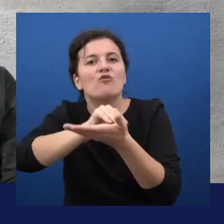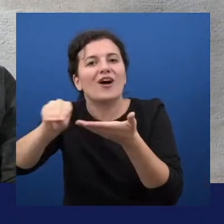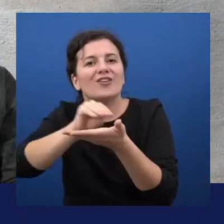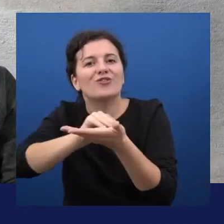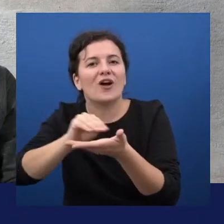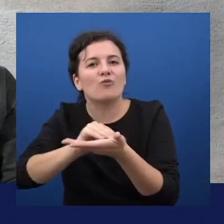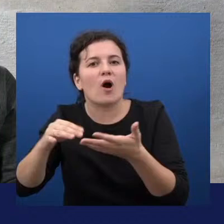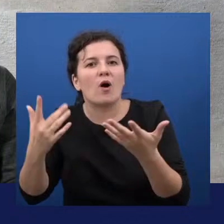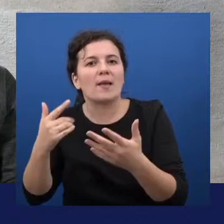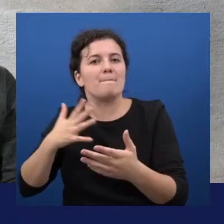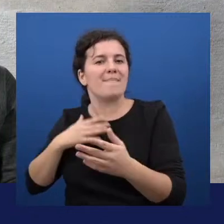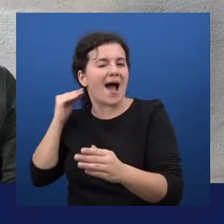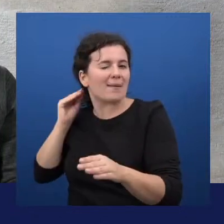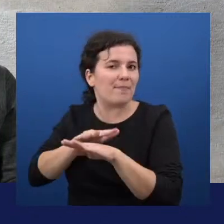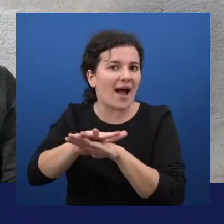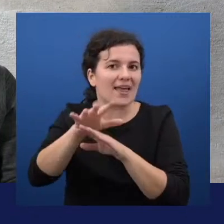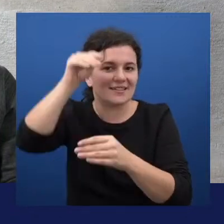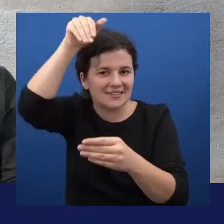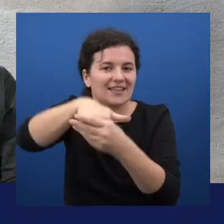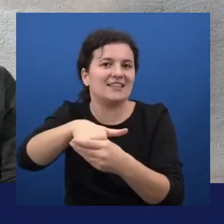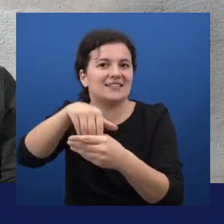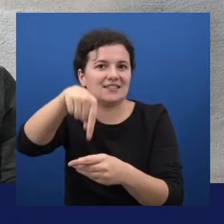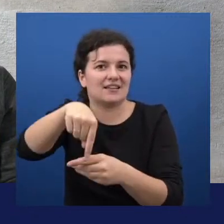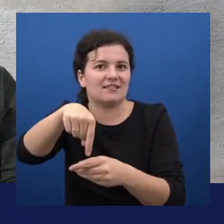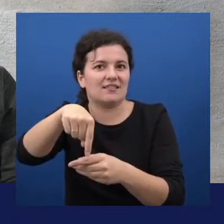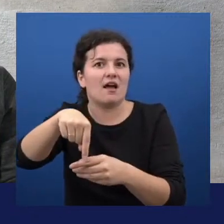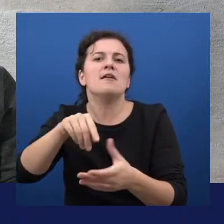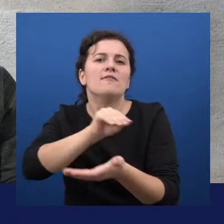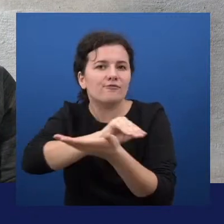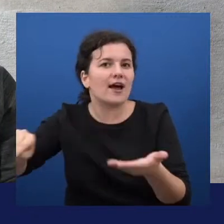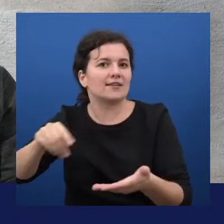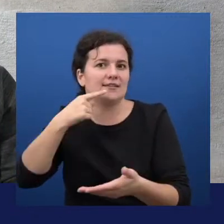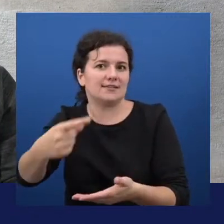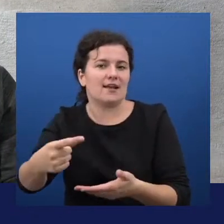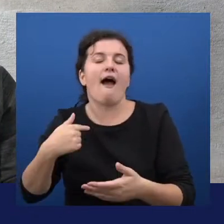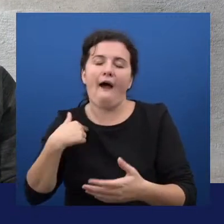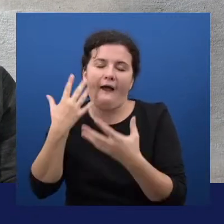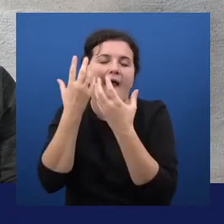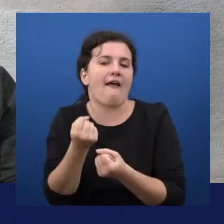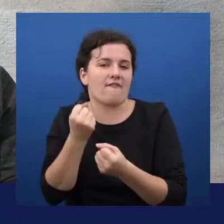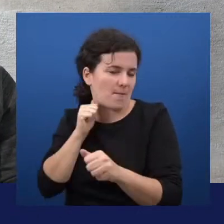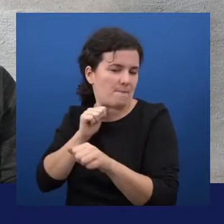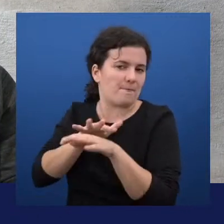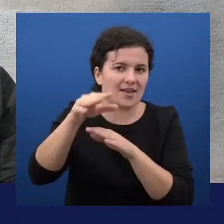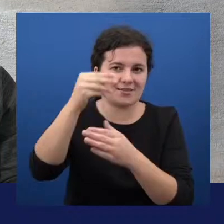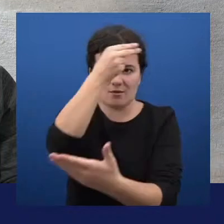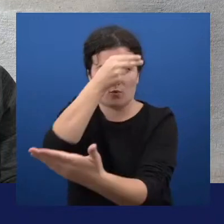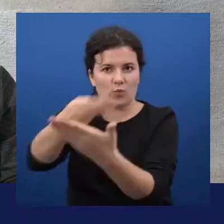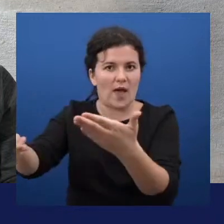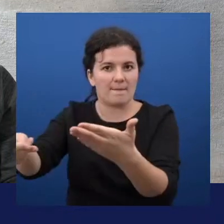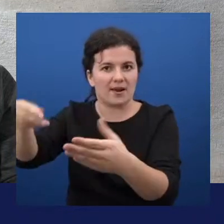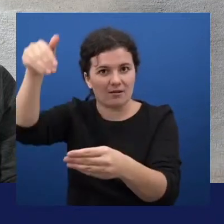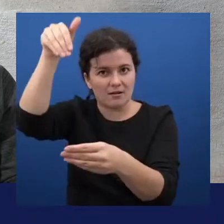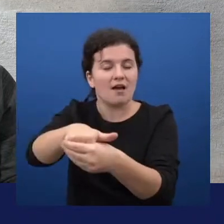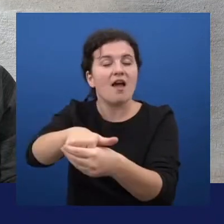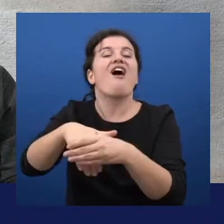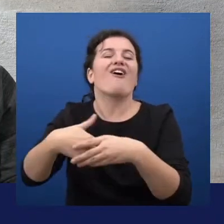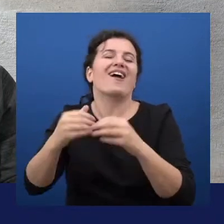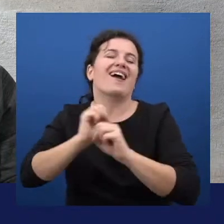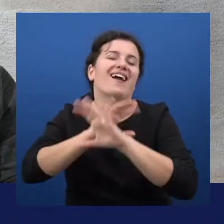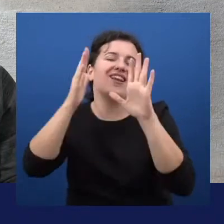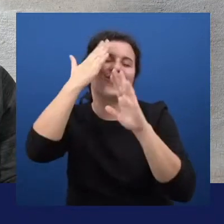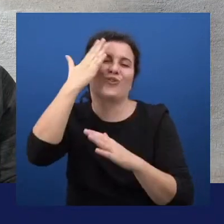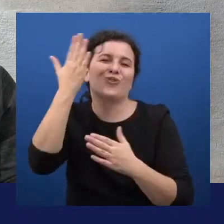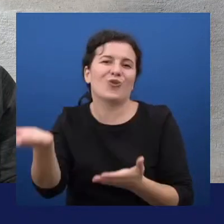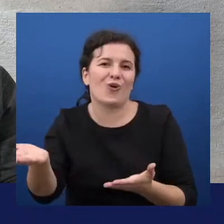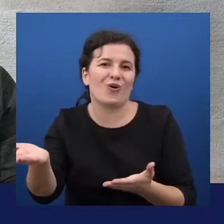Yeah, and because you're never going to eliminate bias. The best you can do is label it. And so the idea that we would deliberately label,